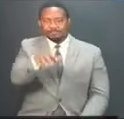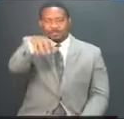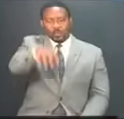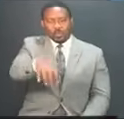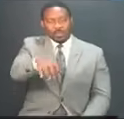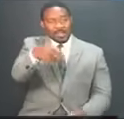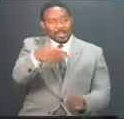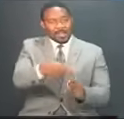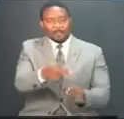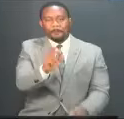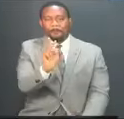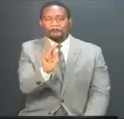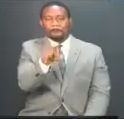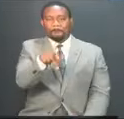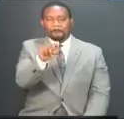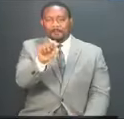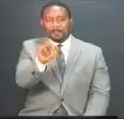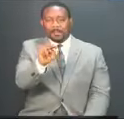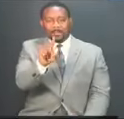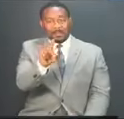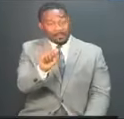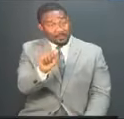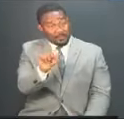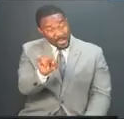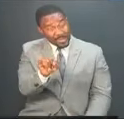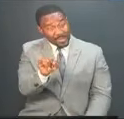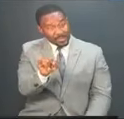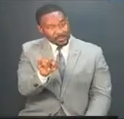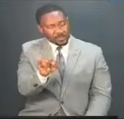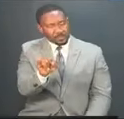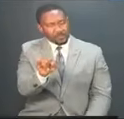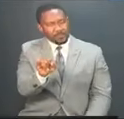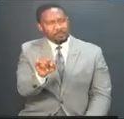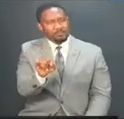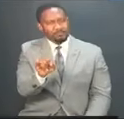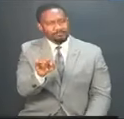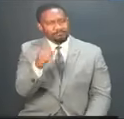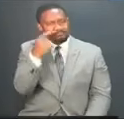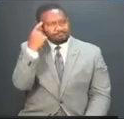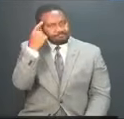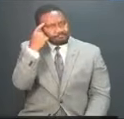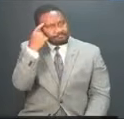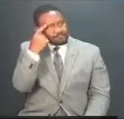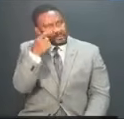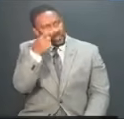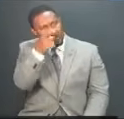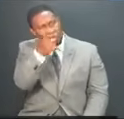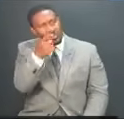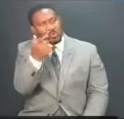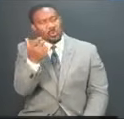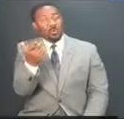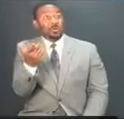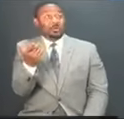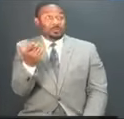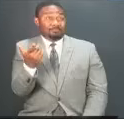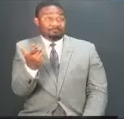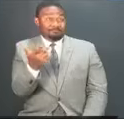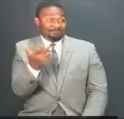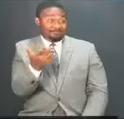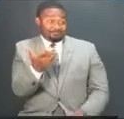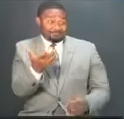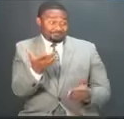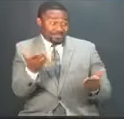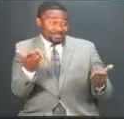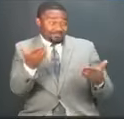Kwandai constituency. So, Mr. Speaker, I think that what you are being invited to